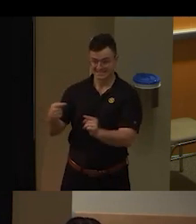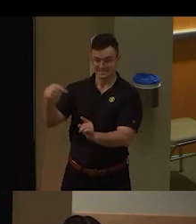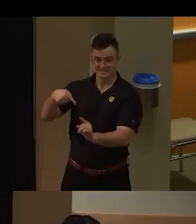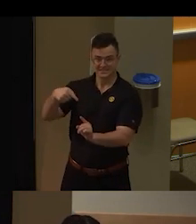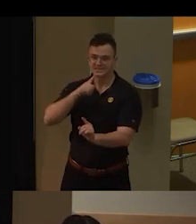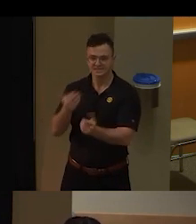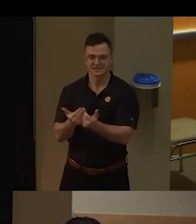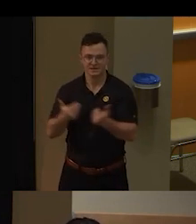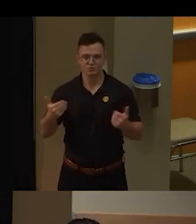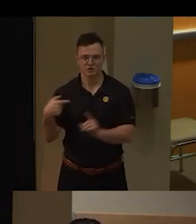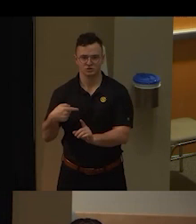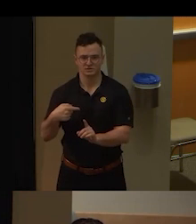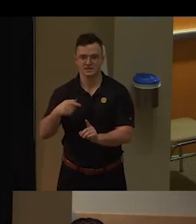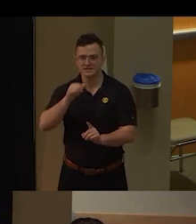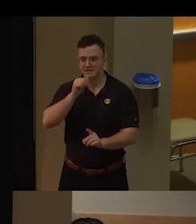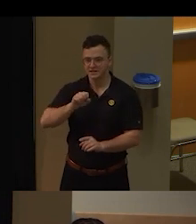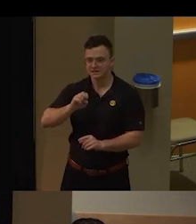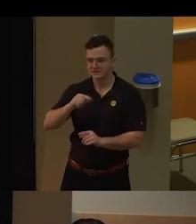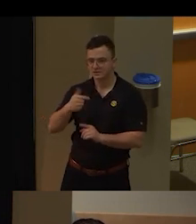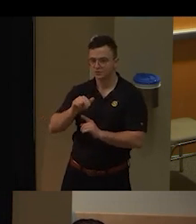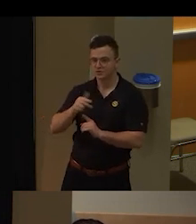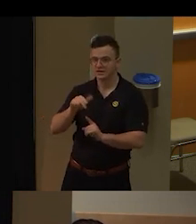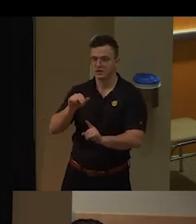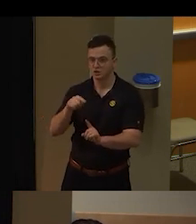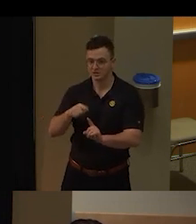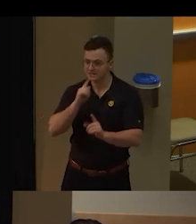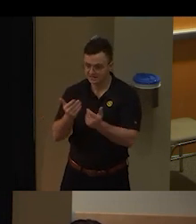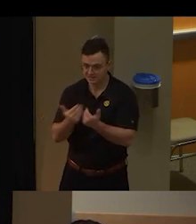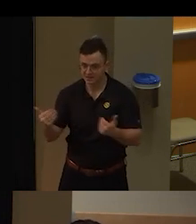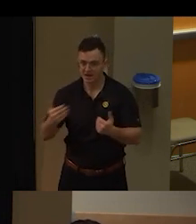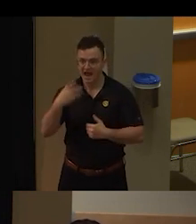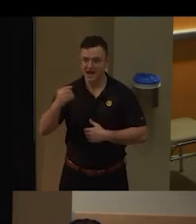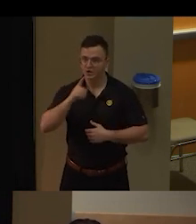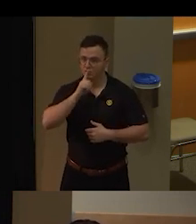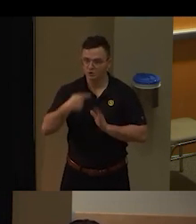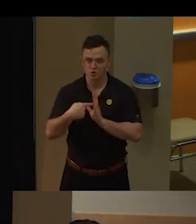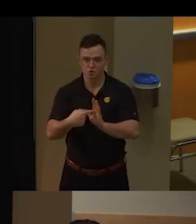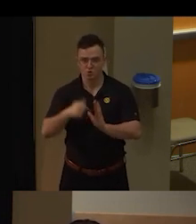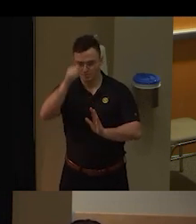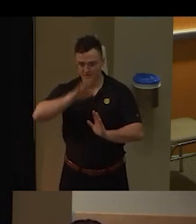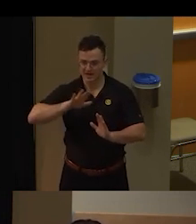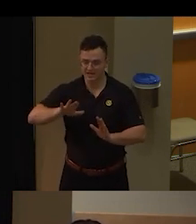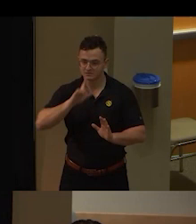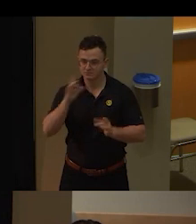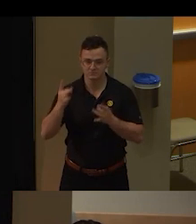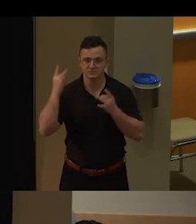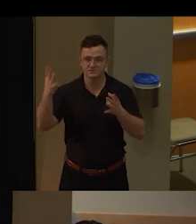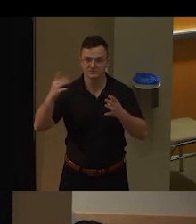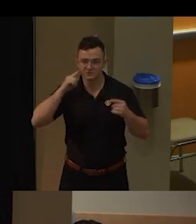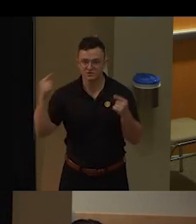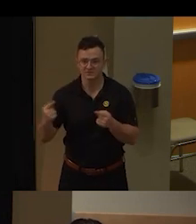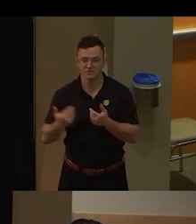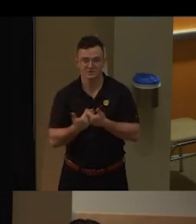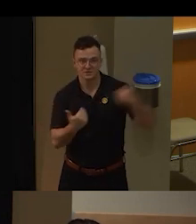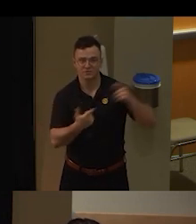separation, is not segregation, an existential expression of man's tragic separation, his awful estrangement, and his terrible